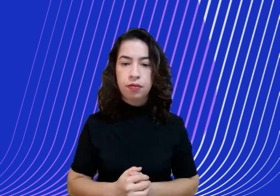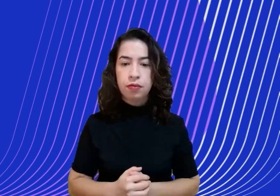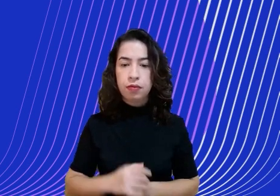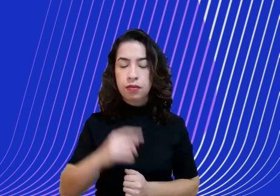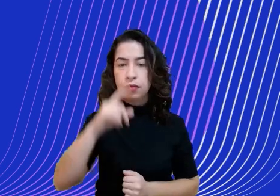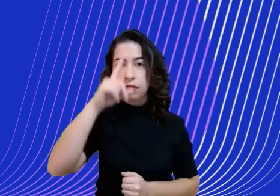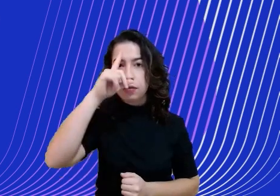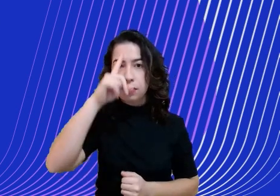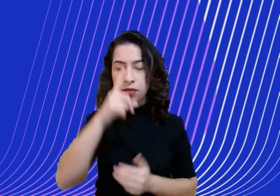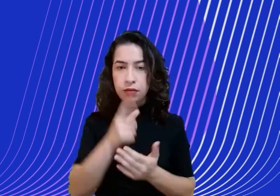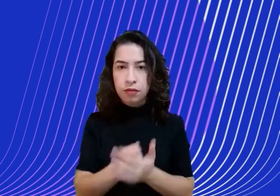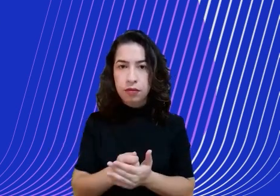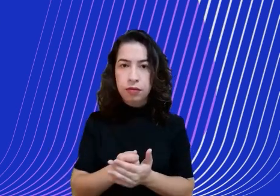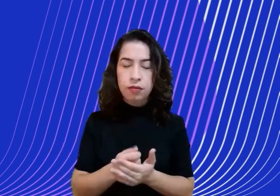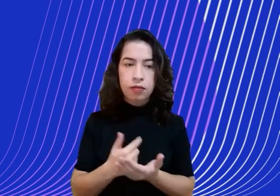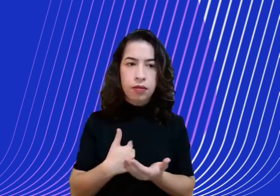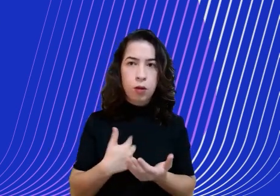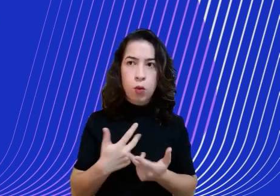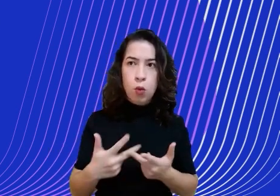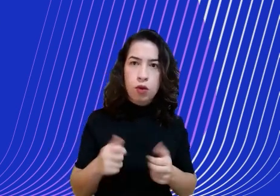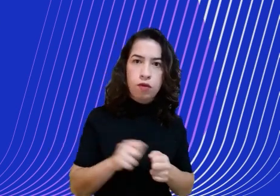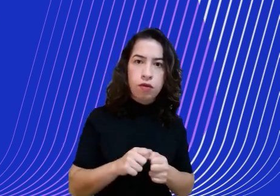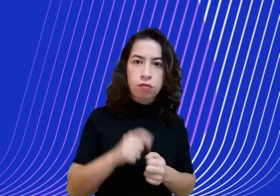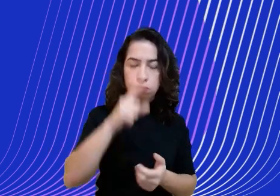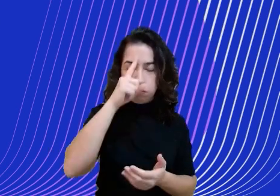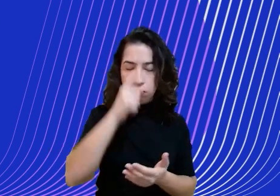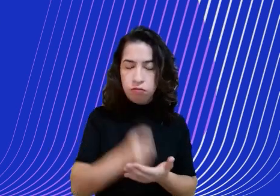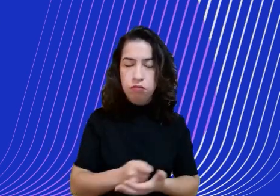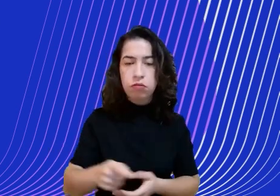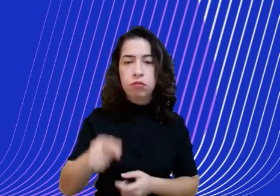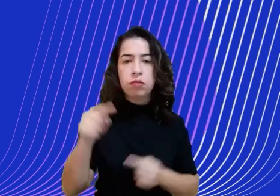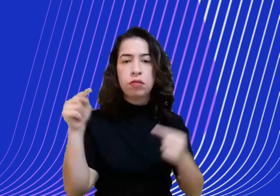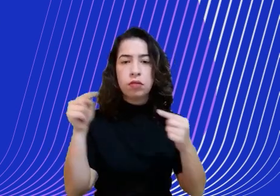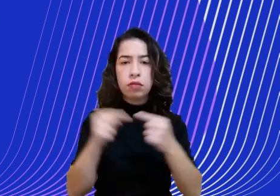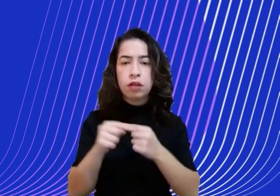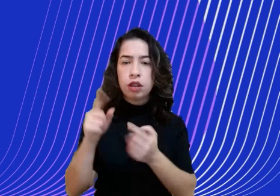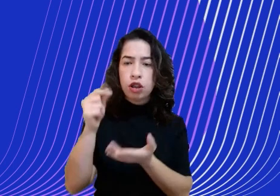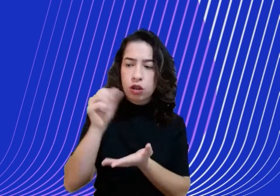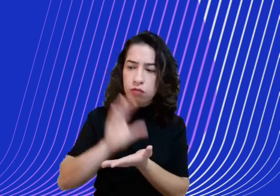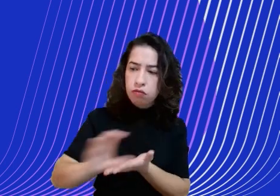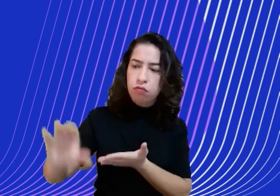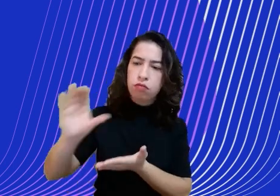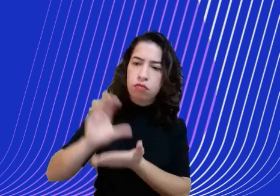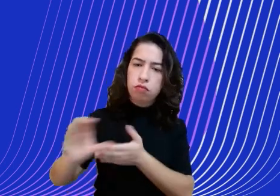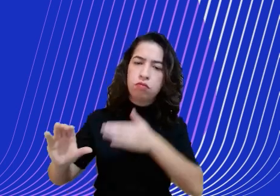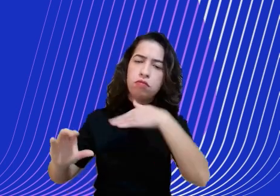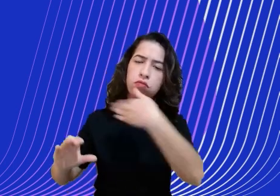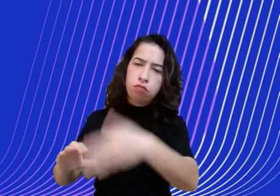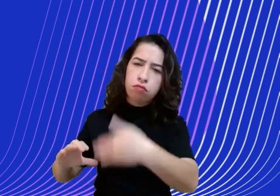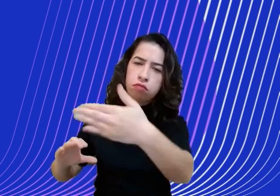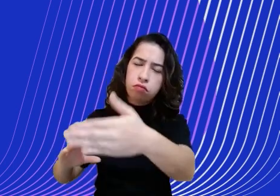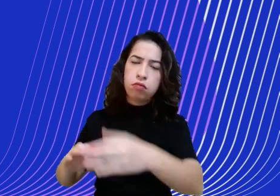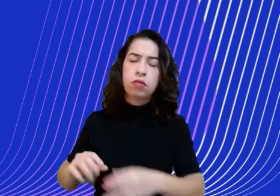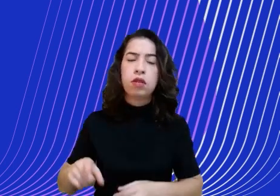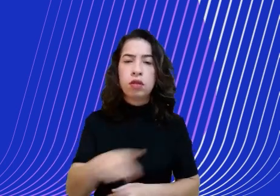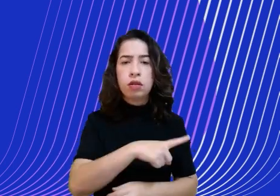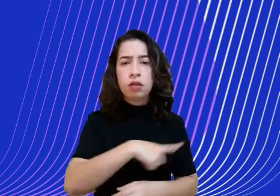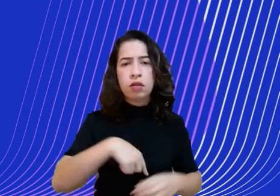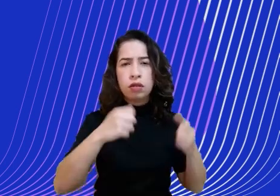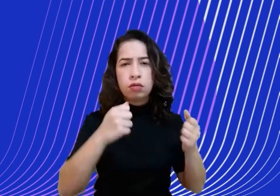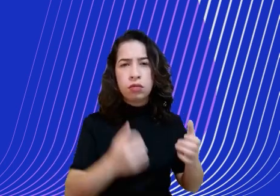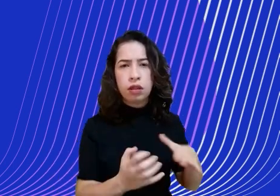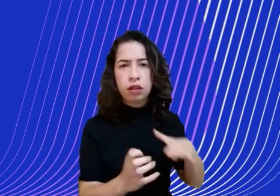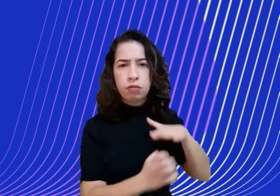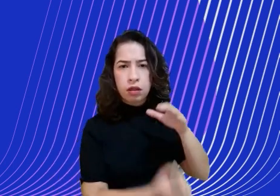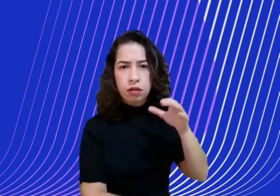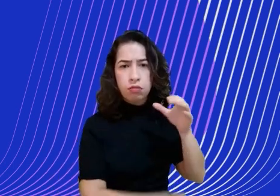capital, that's where I decided to make an impact. We're talking about long-term investments. When we talk about startups, we need to